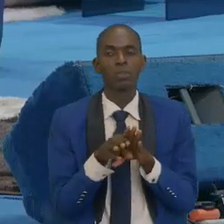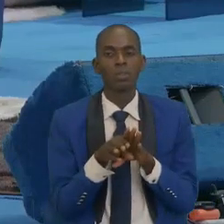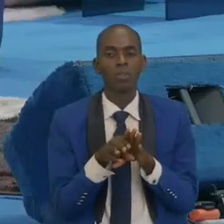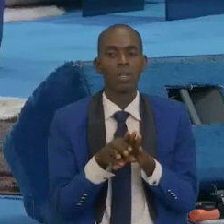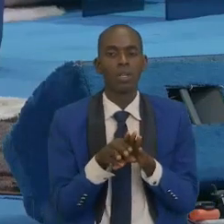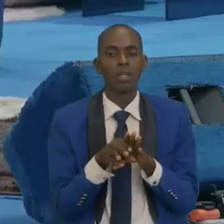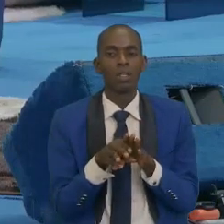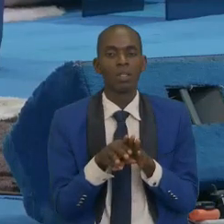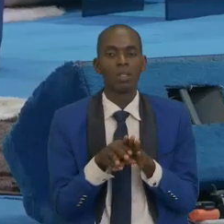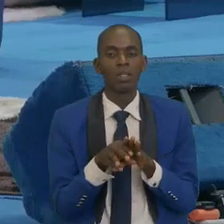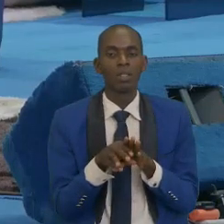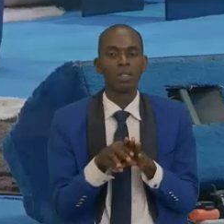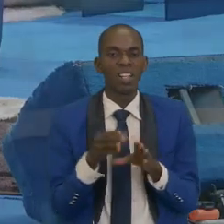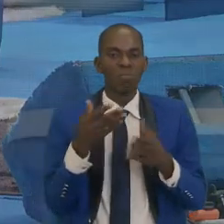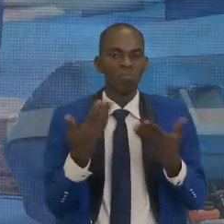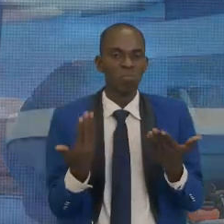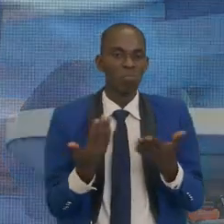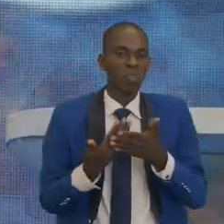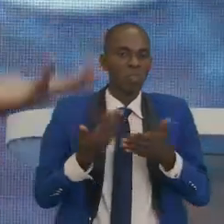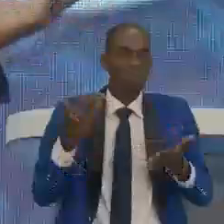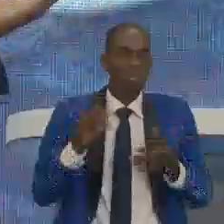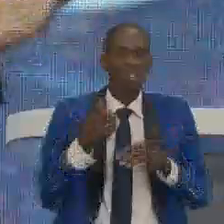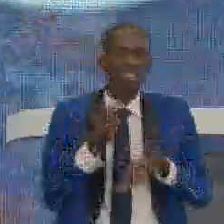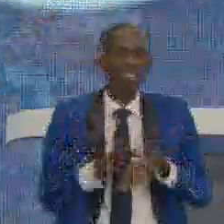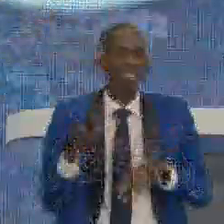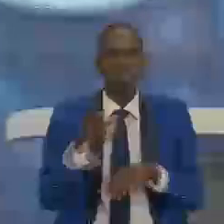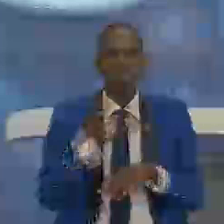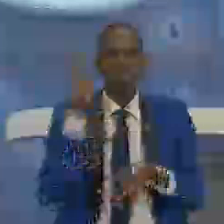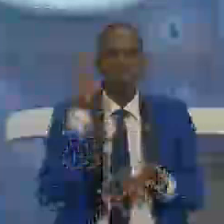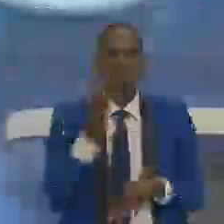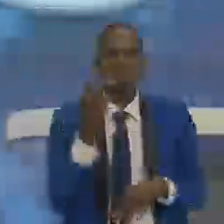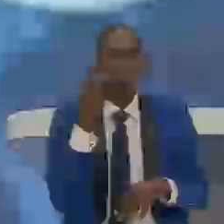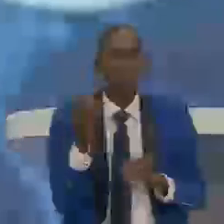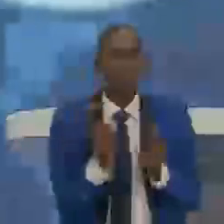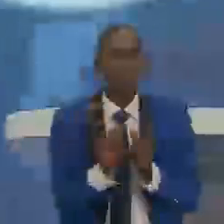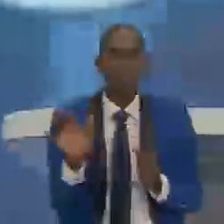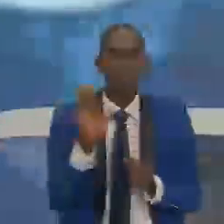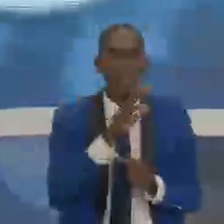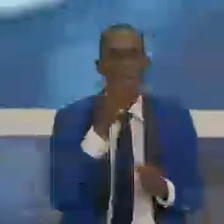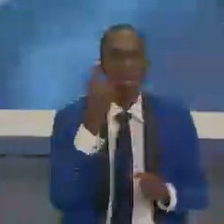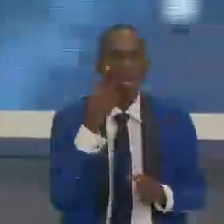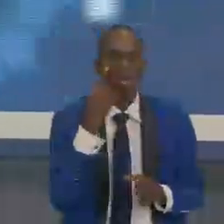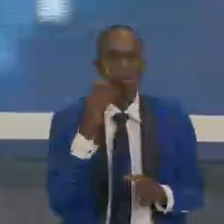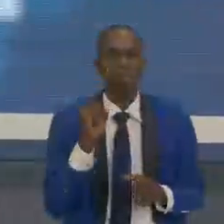lest at any time they should see with their eyes,